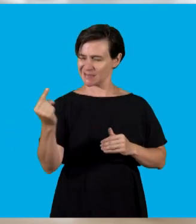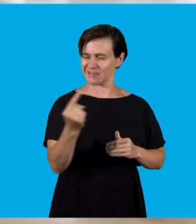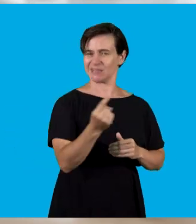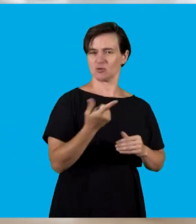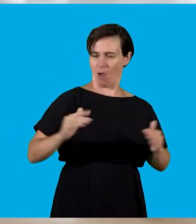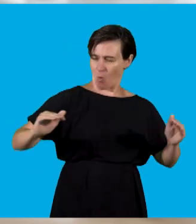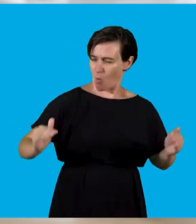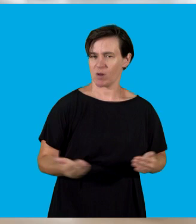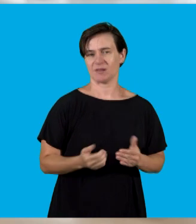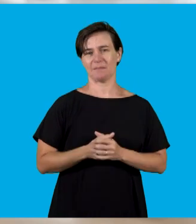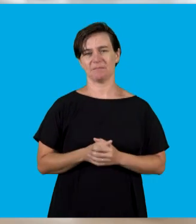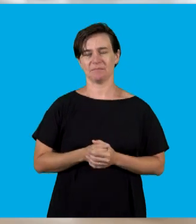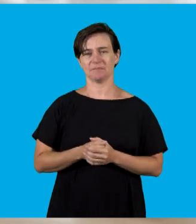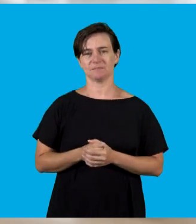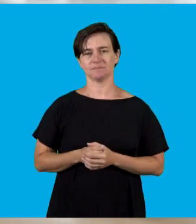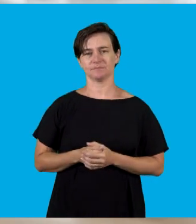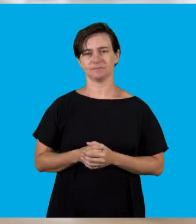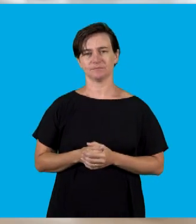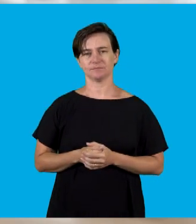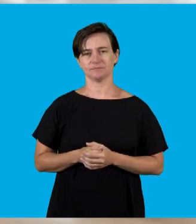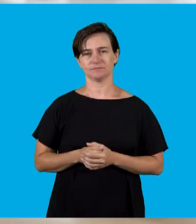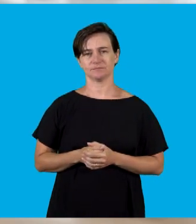every employee in the workplace.